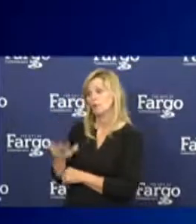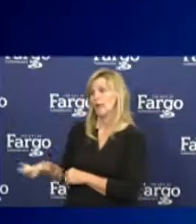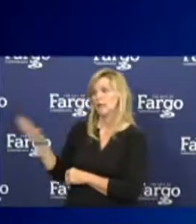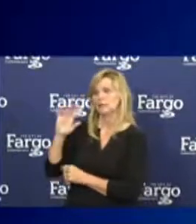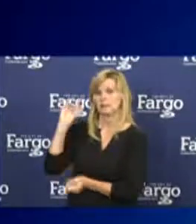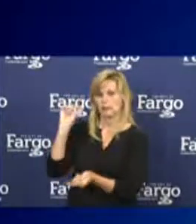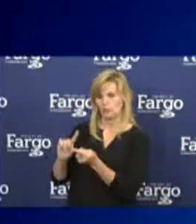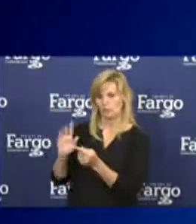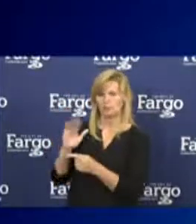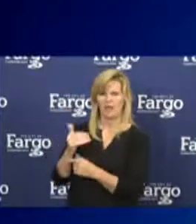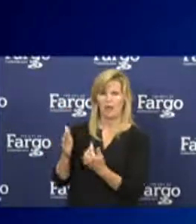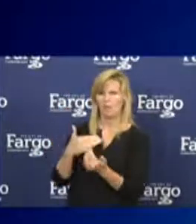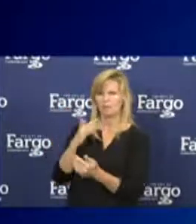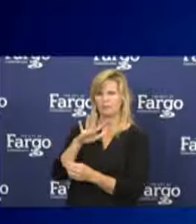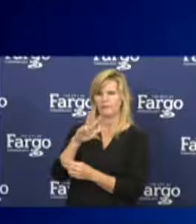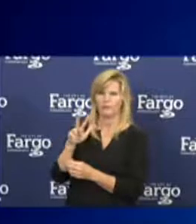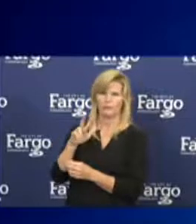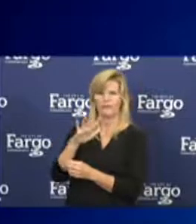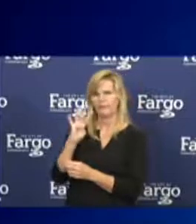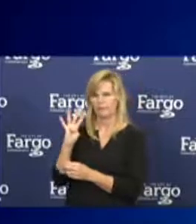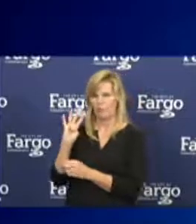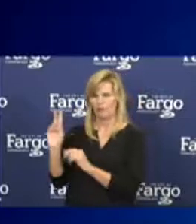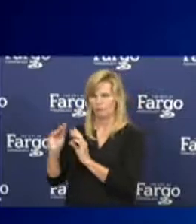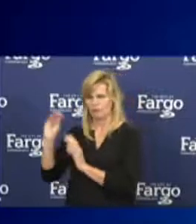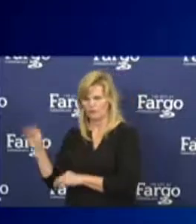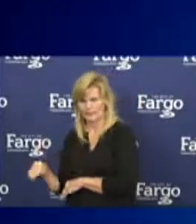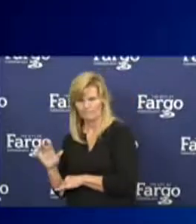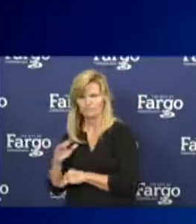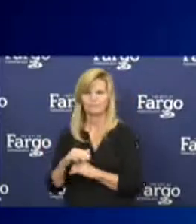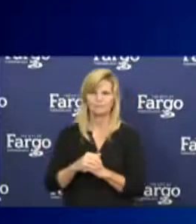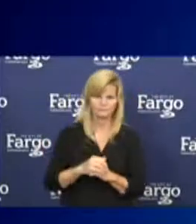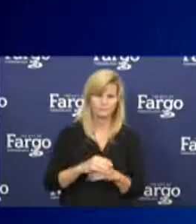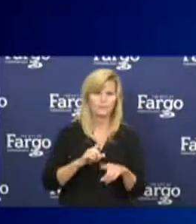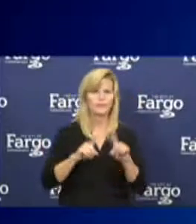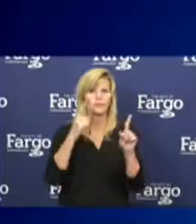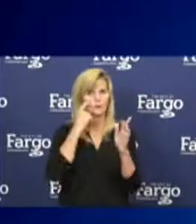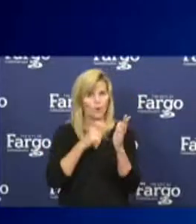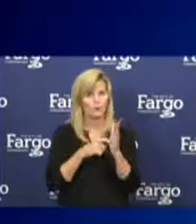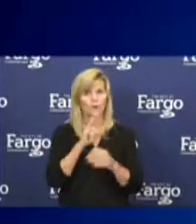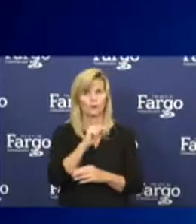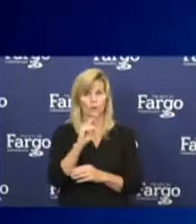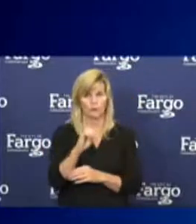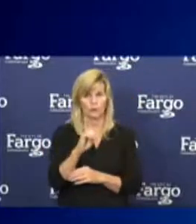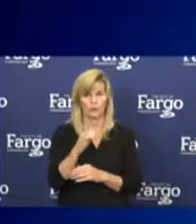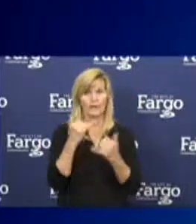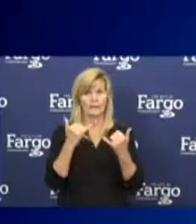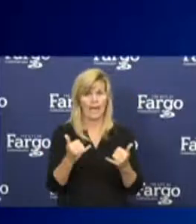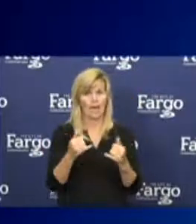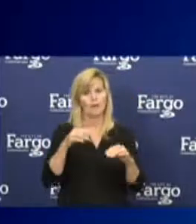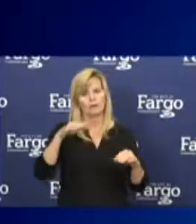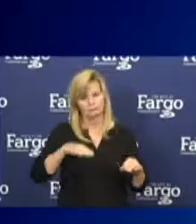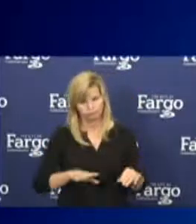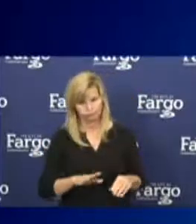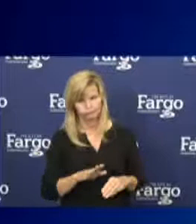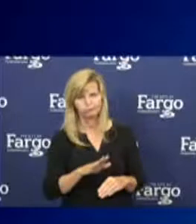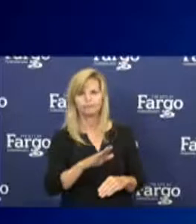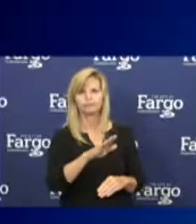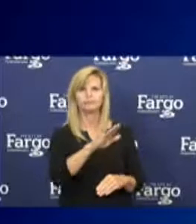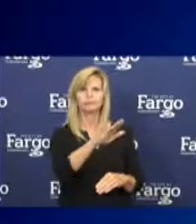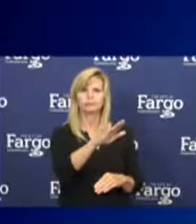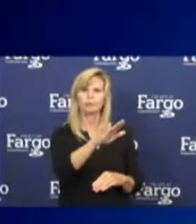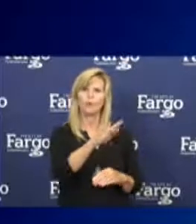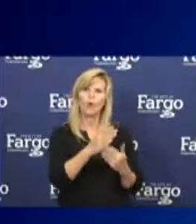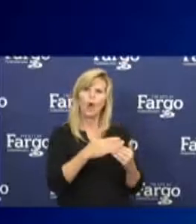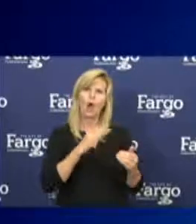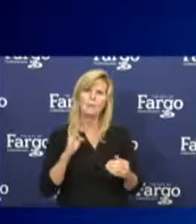almost 53, 54%. But you can see North Dakota has steadily moved back up, and we're almost pretty well